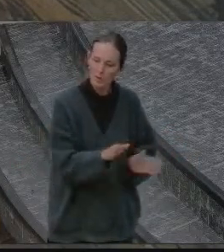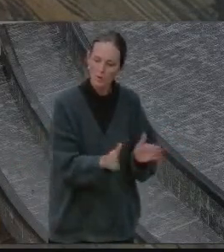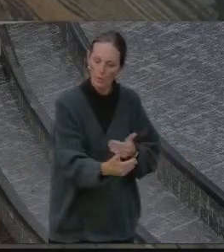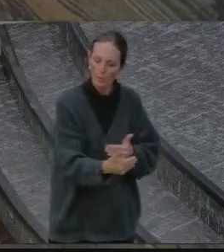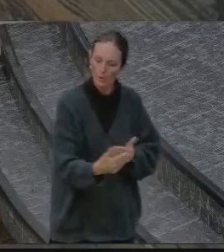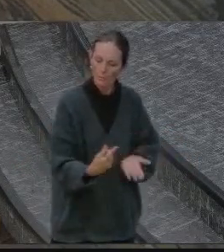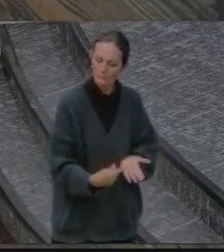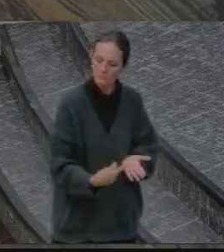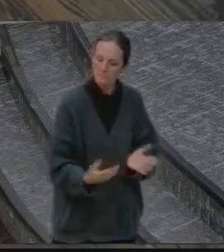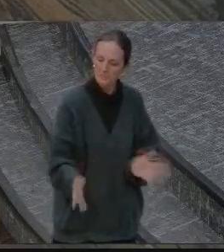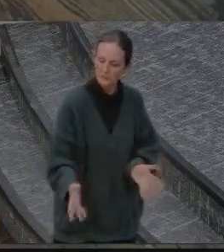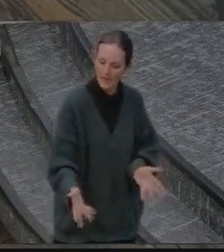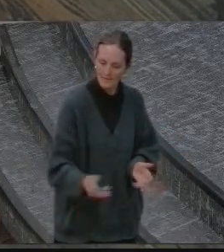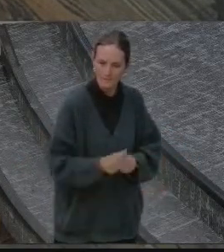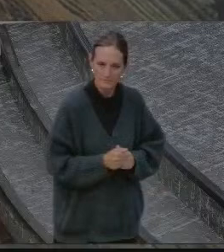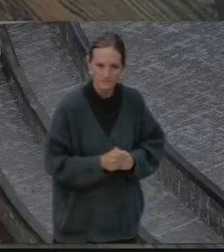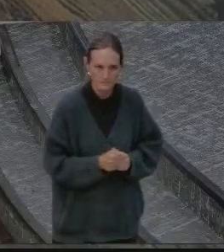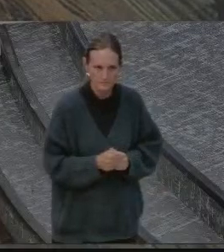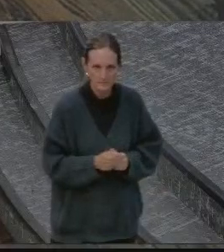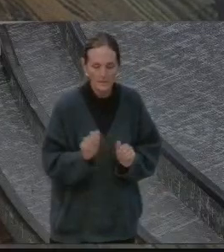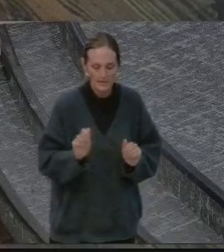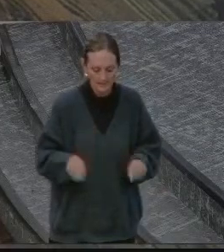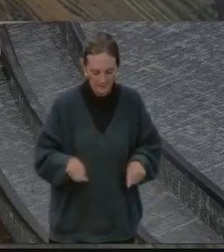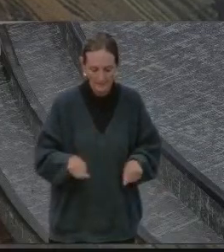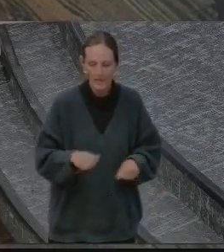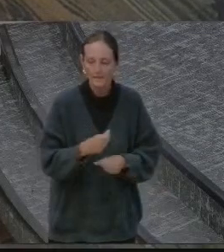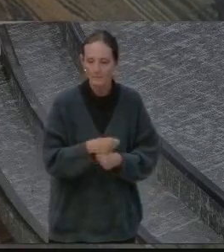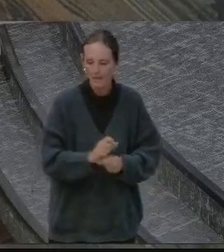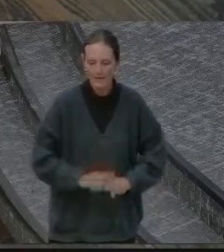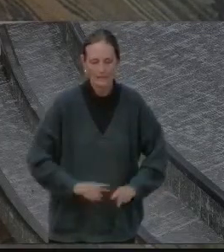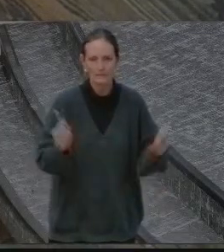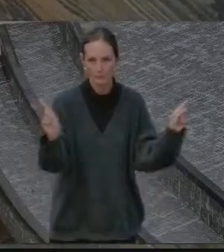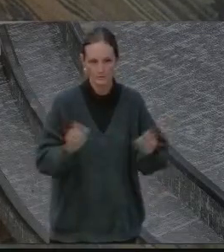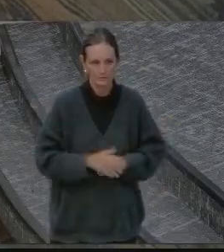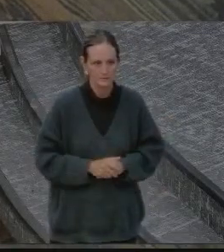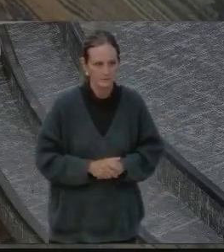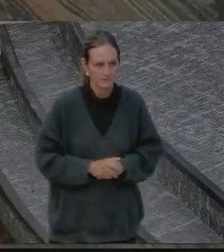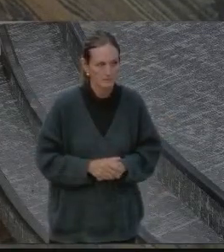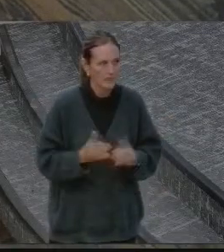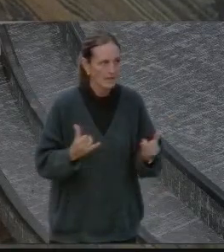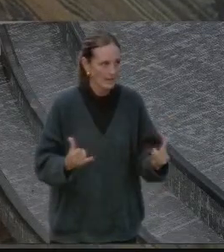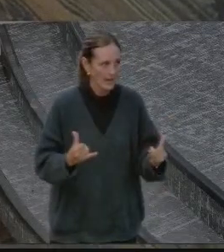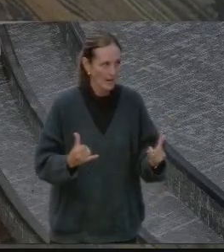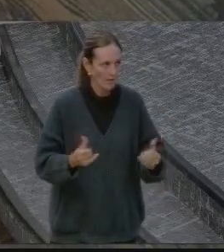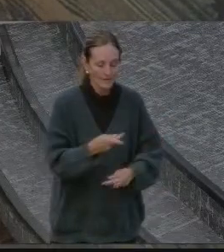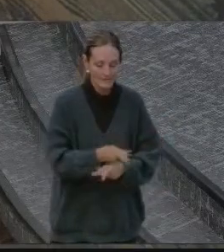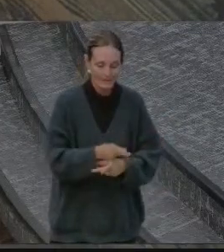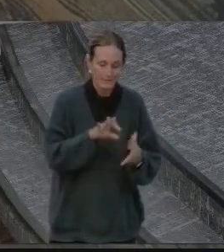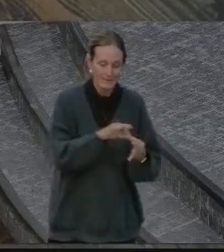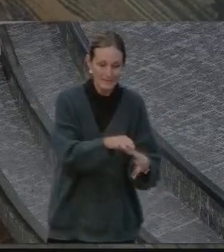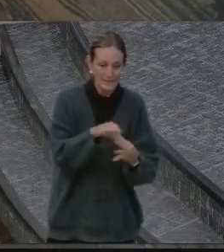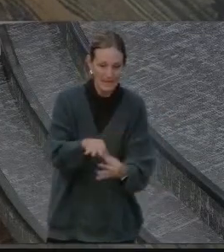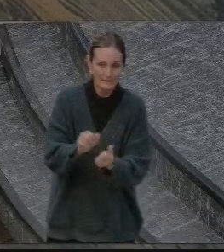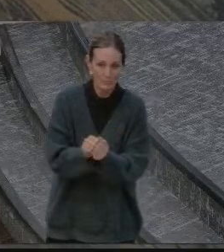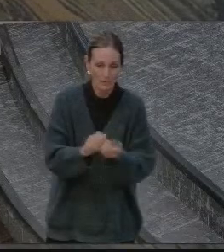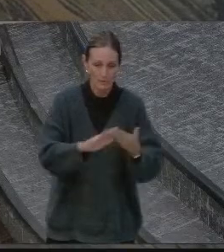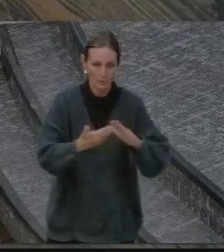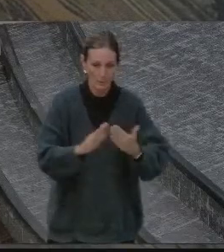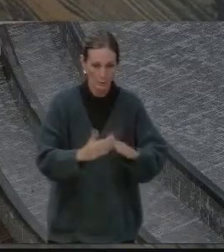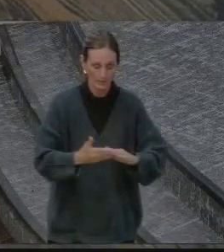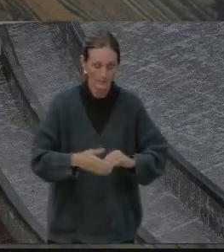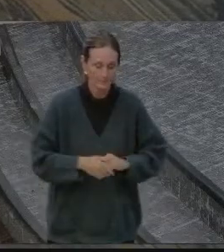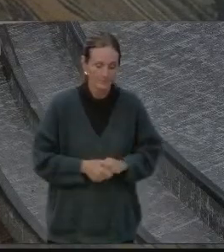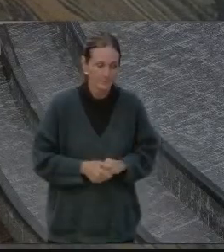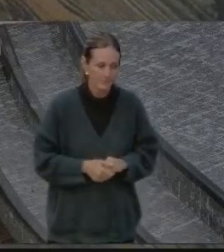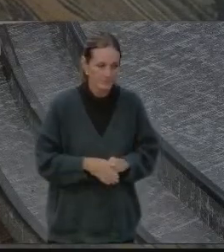a difference. It makes a huge difference. And staying connected with the community. We